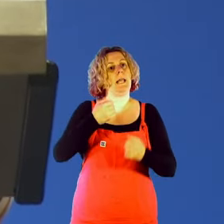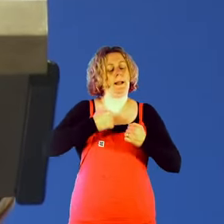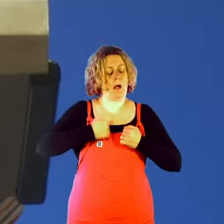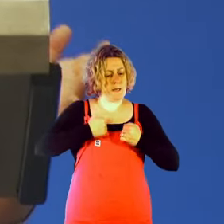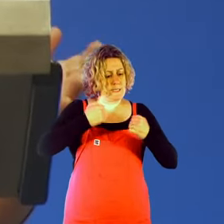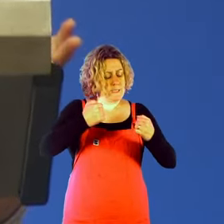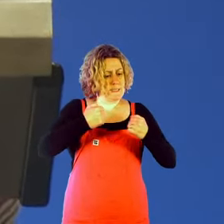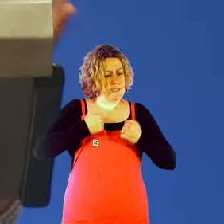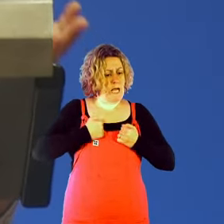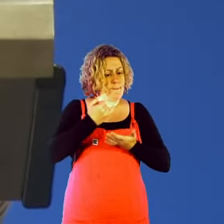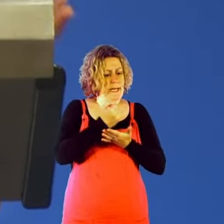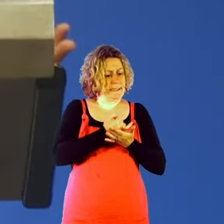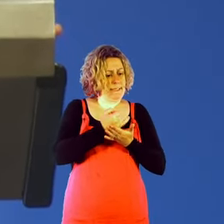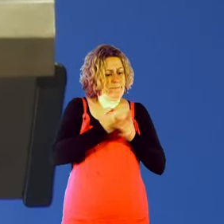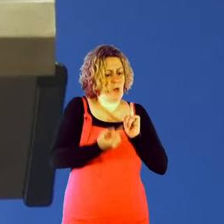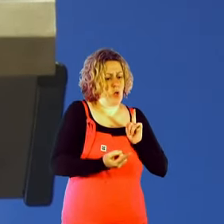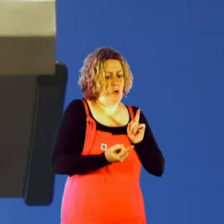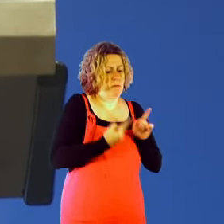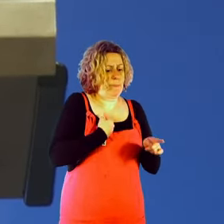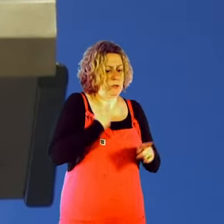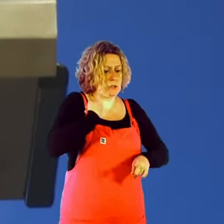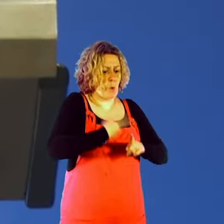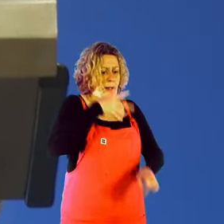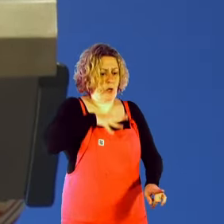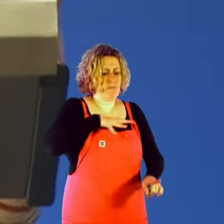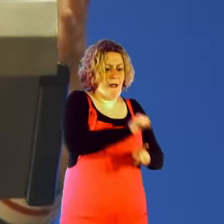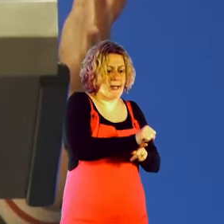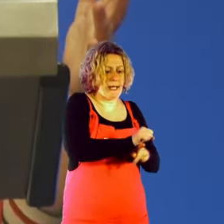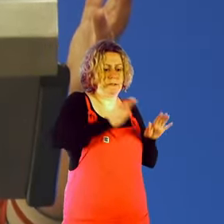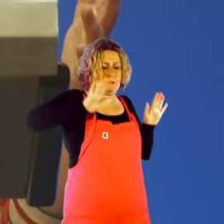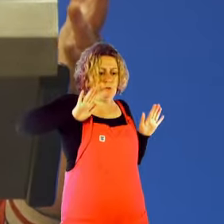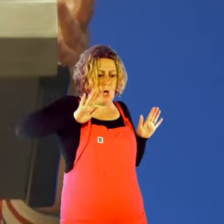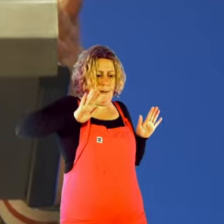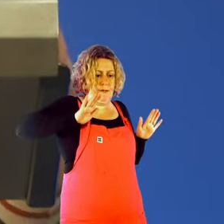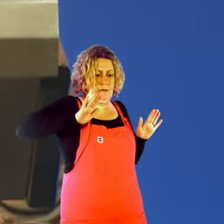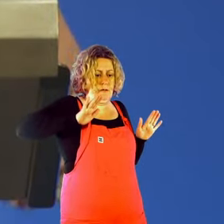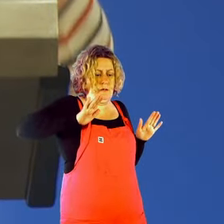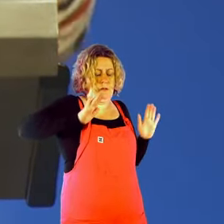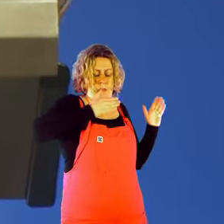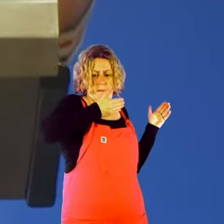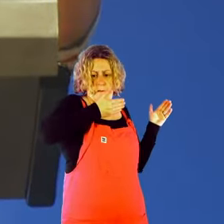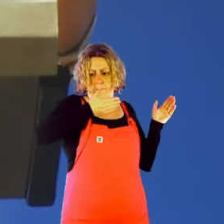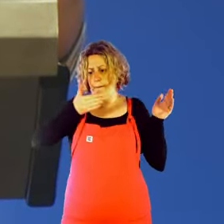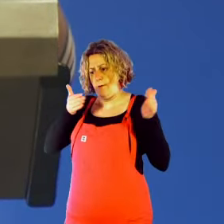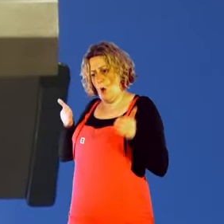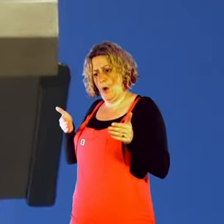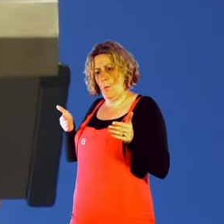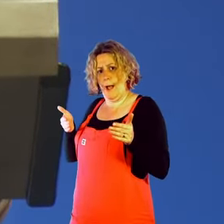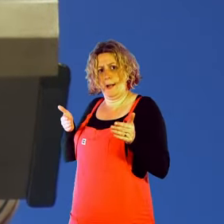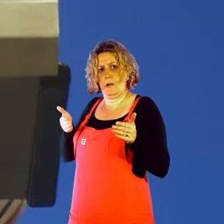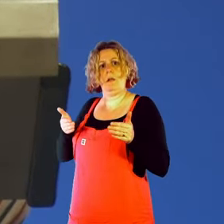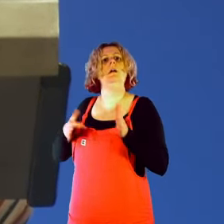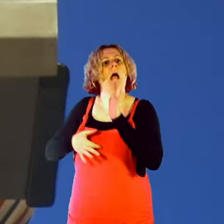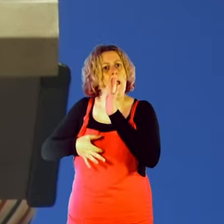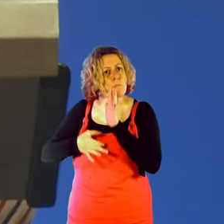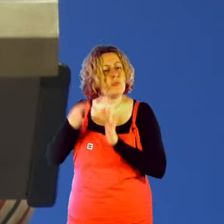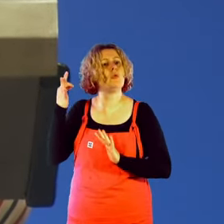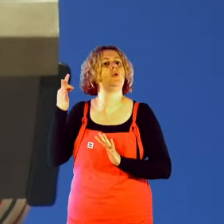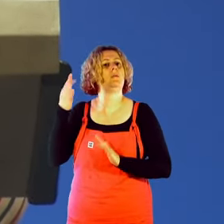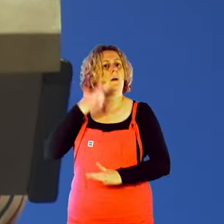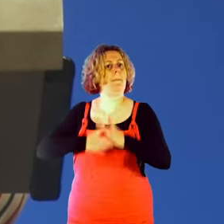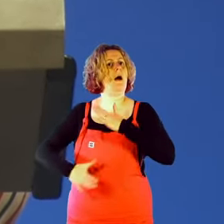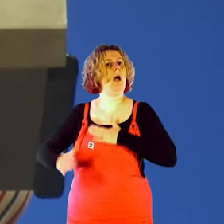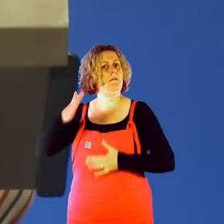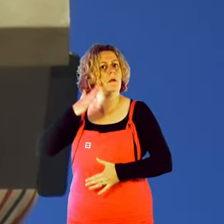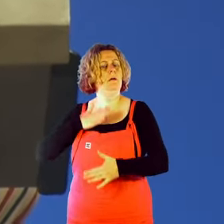quickly and consciously turn away from it. Notice the kind of situations where you do respond in an emotionally